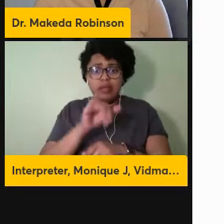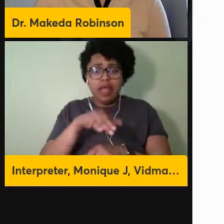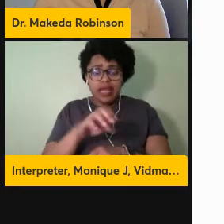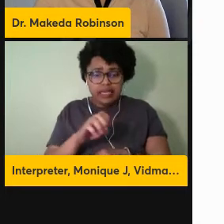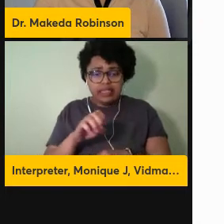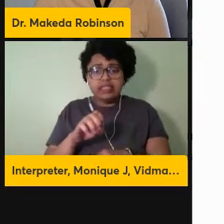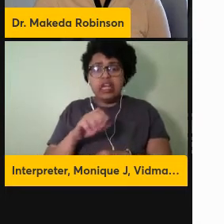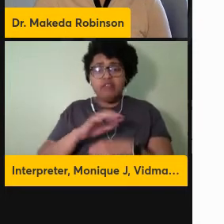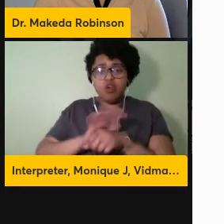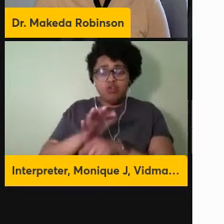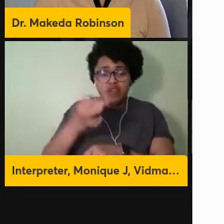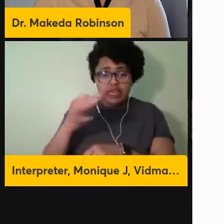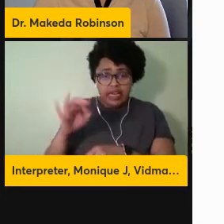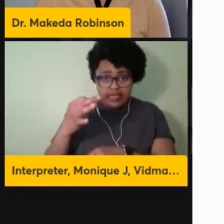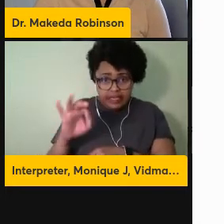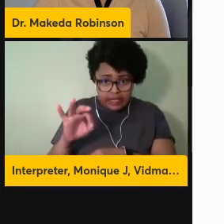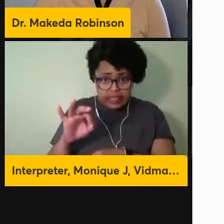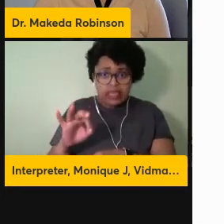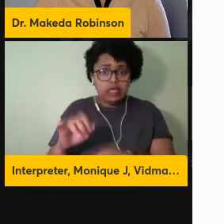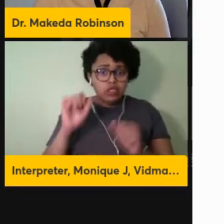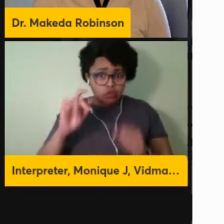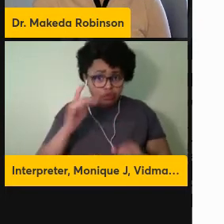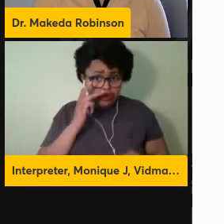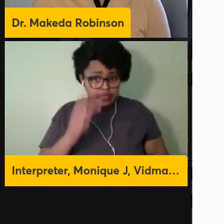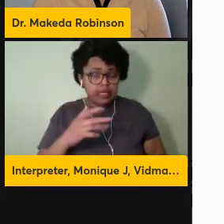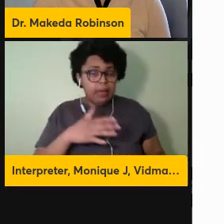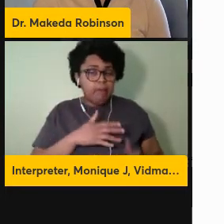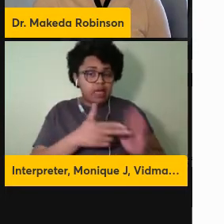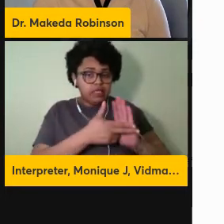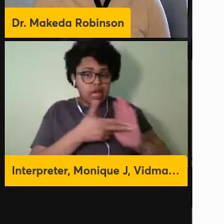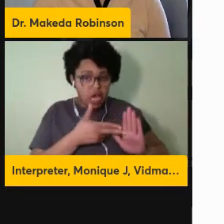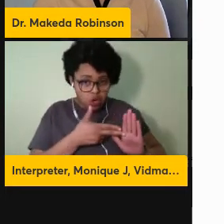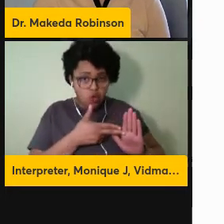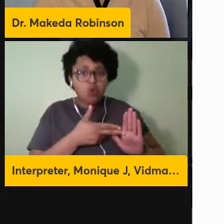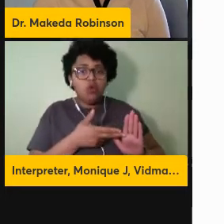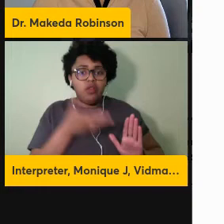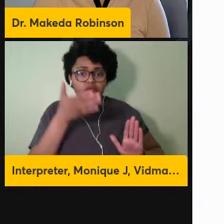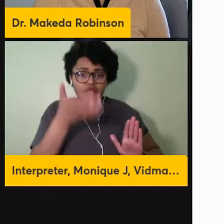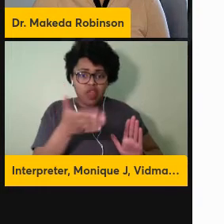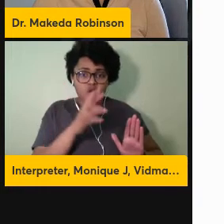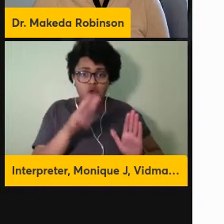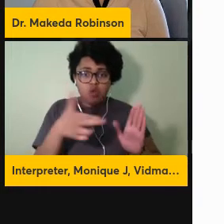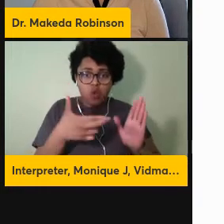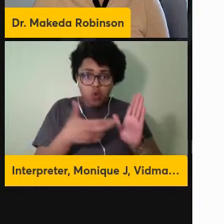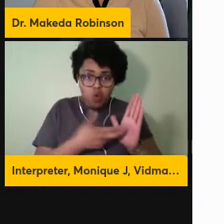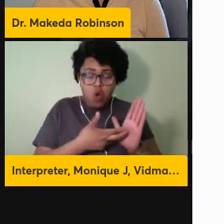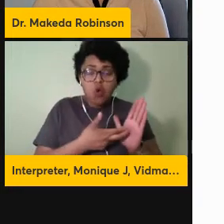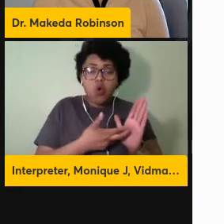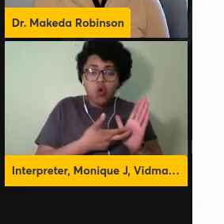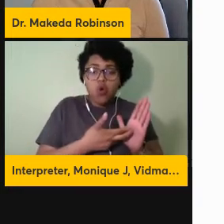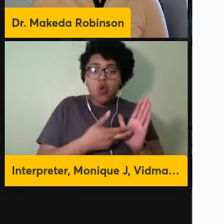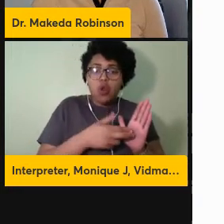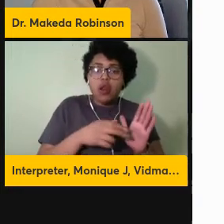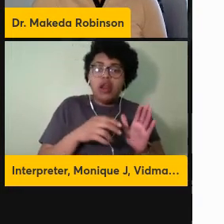defense, the roles of virus-host interactions in the pathogenesis of dengue and Zika viral